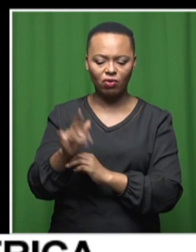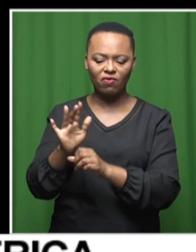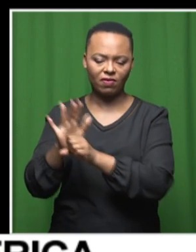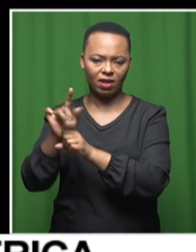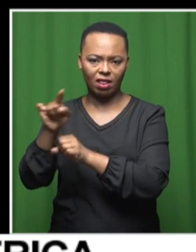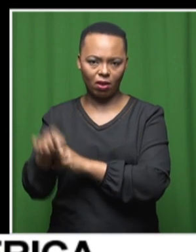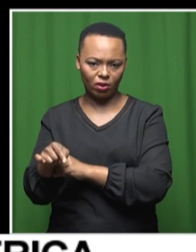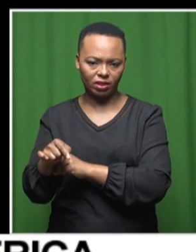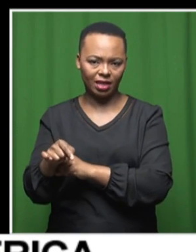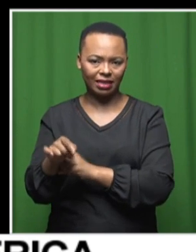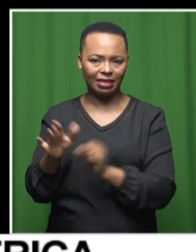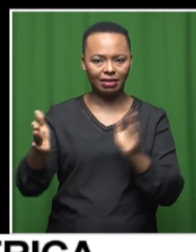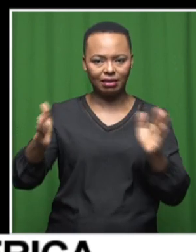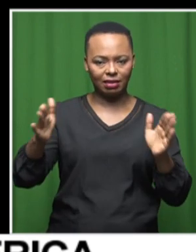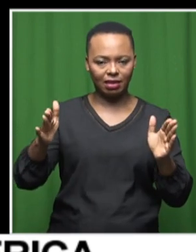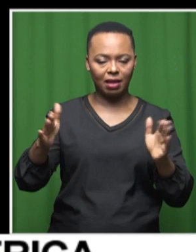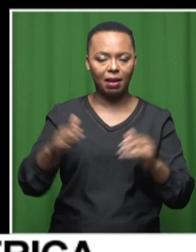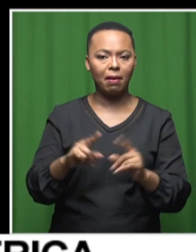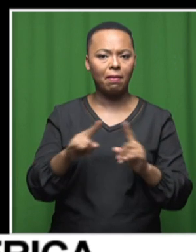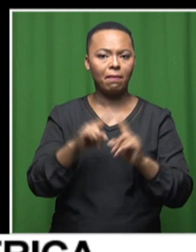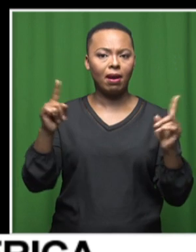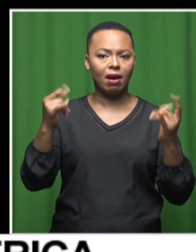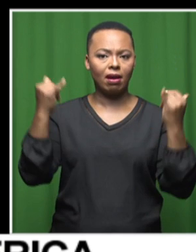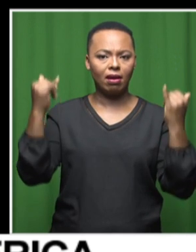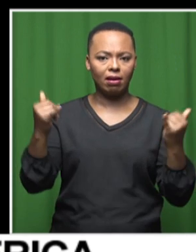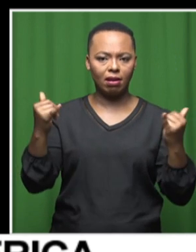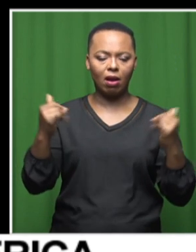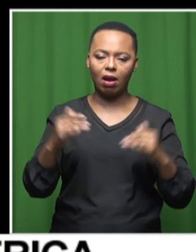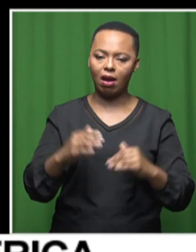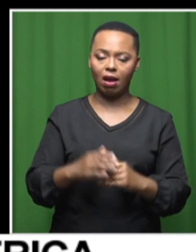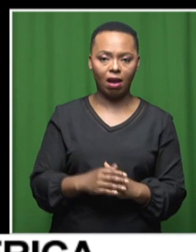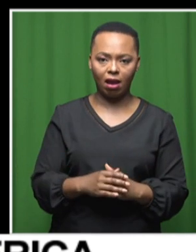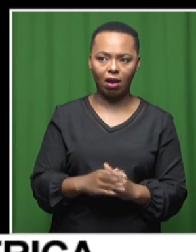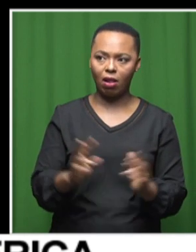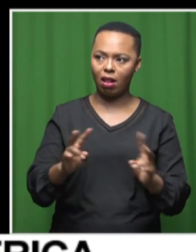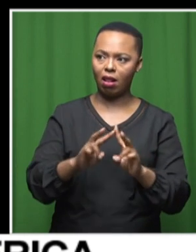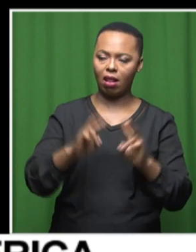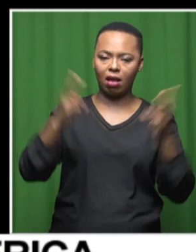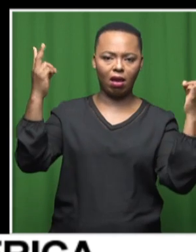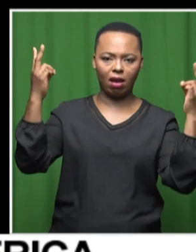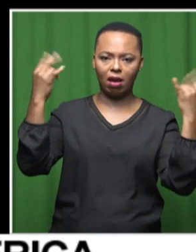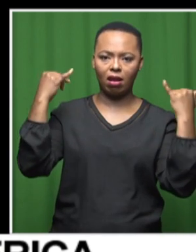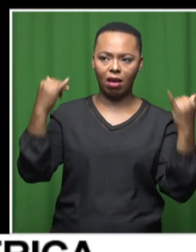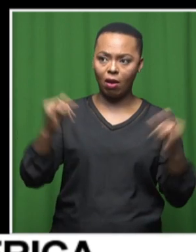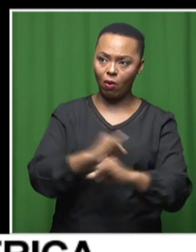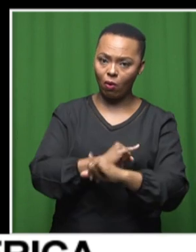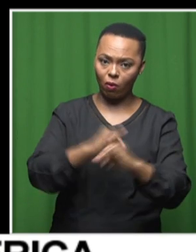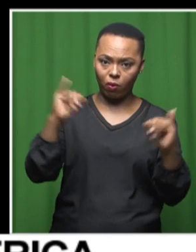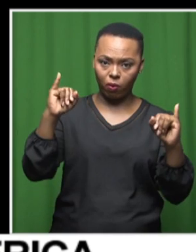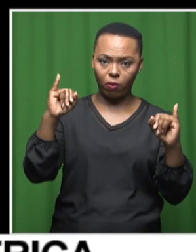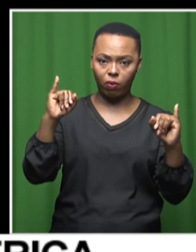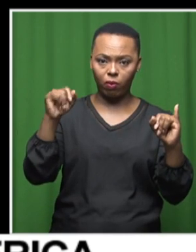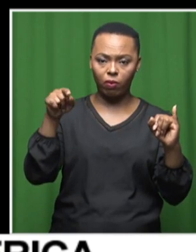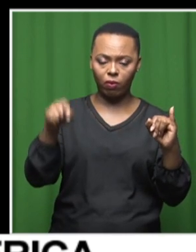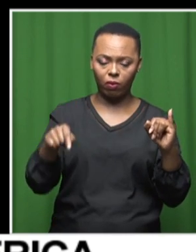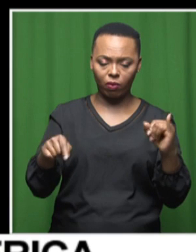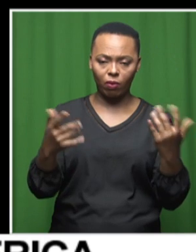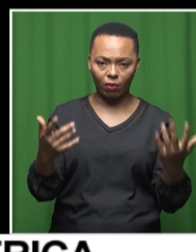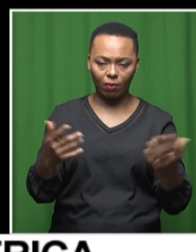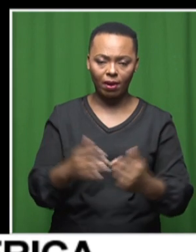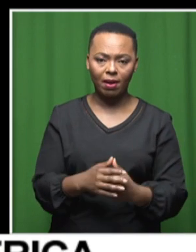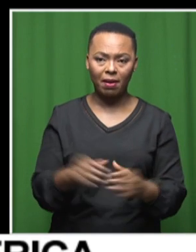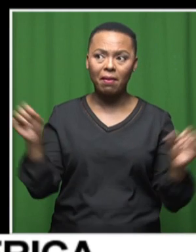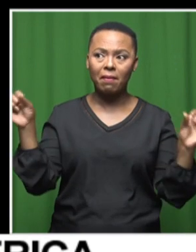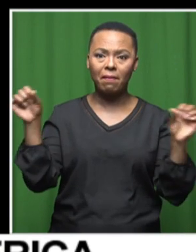15,000. And then suddenly the circle goes in another direction, and now we have completed the circle and we are